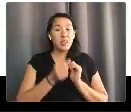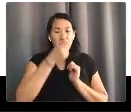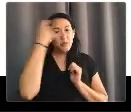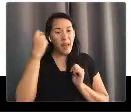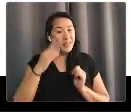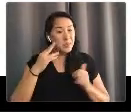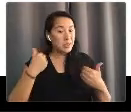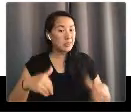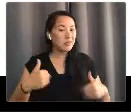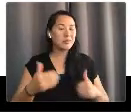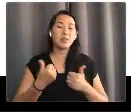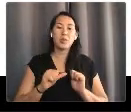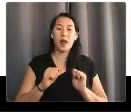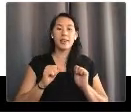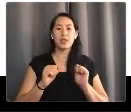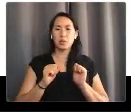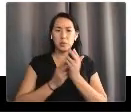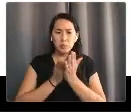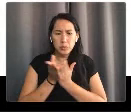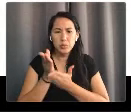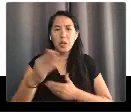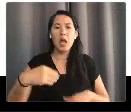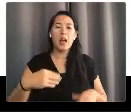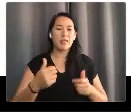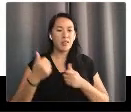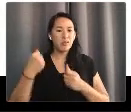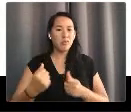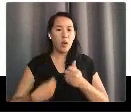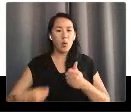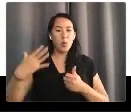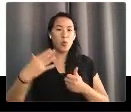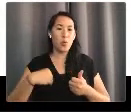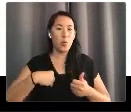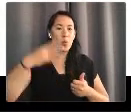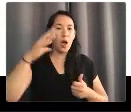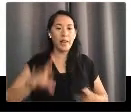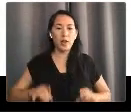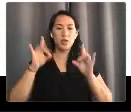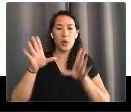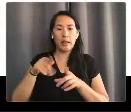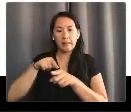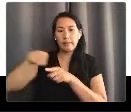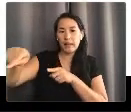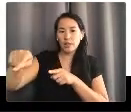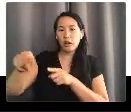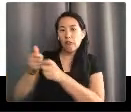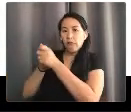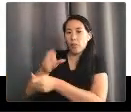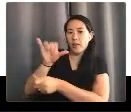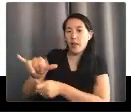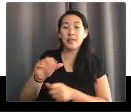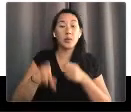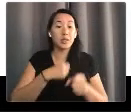experiences navigating the predominantly white so-called Australian creative sectors. In 2019, I was part